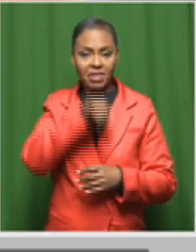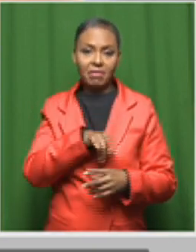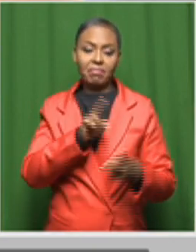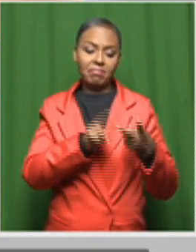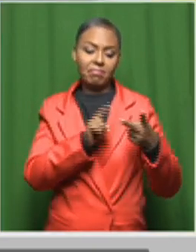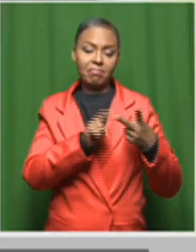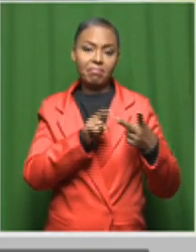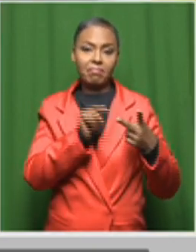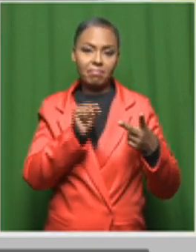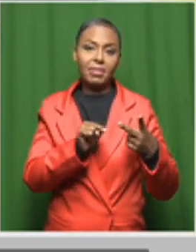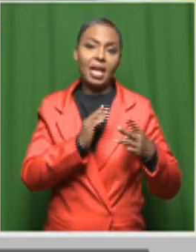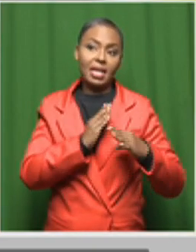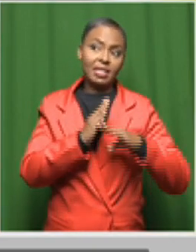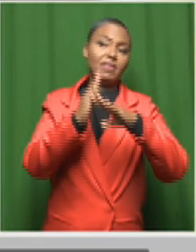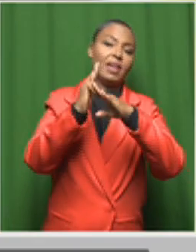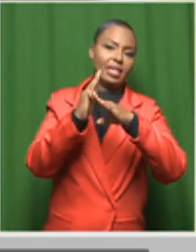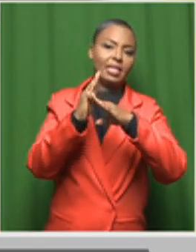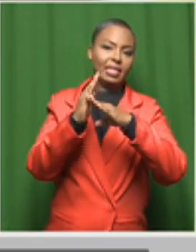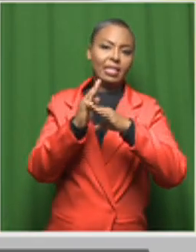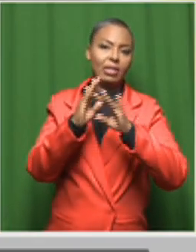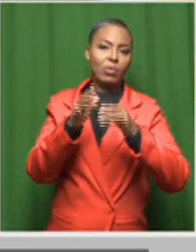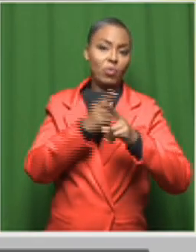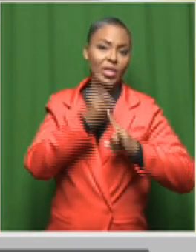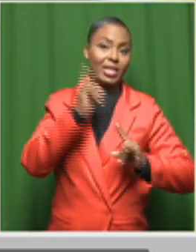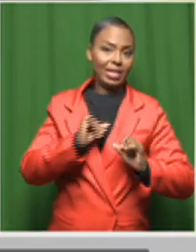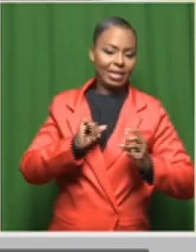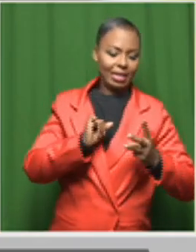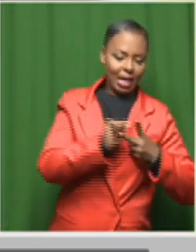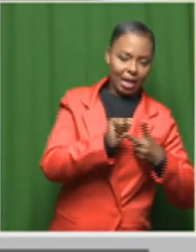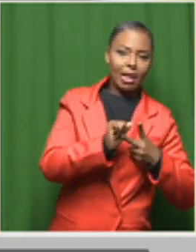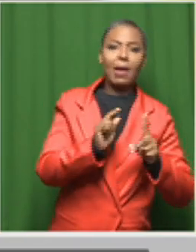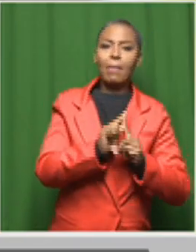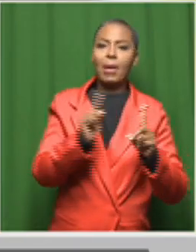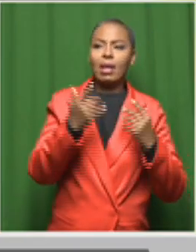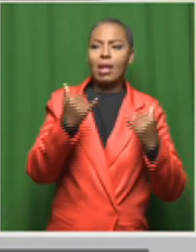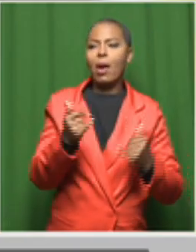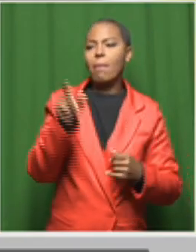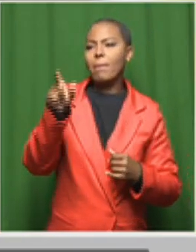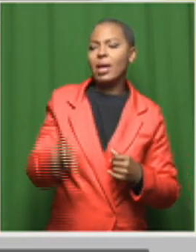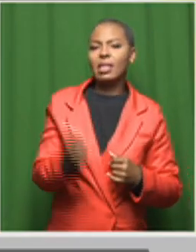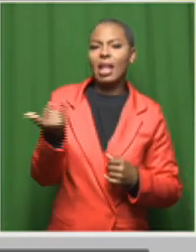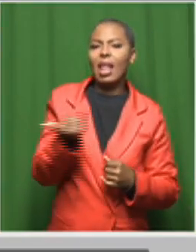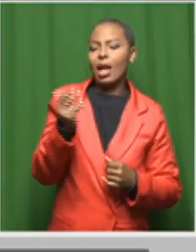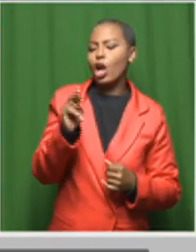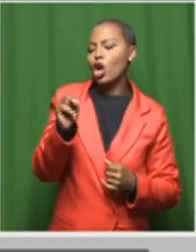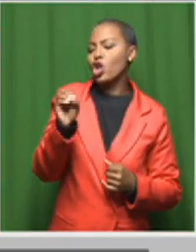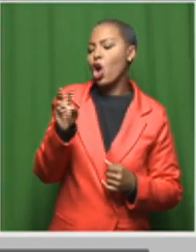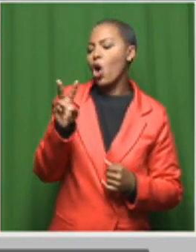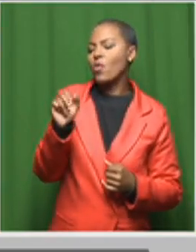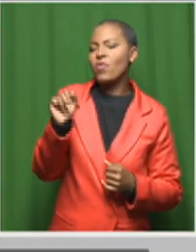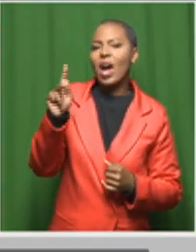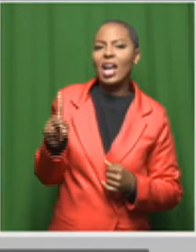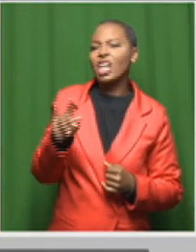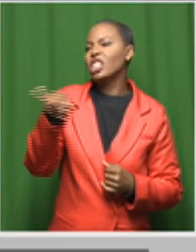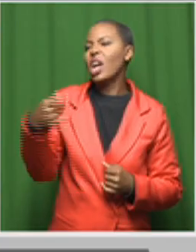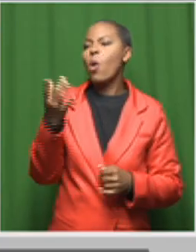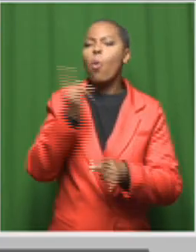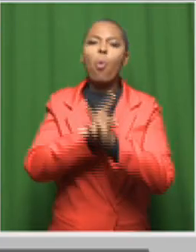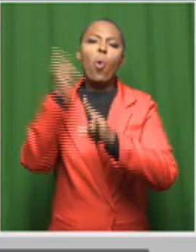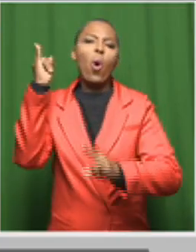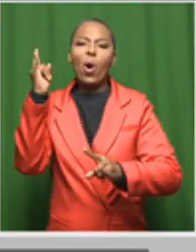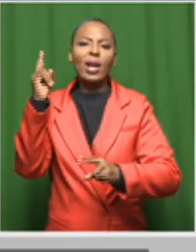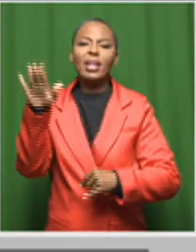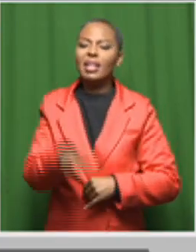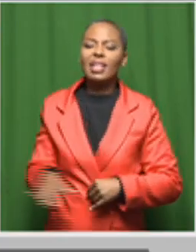defend his title. But going back to your question, we can't write off someone like Novak Djokovic. He just won in Geneva a